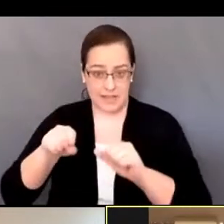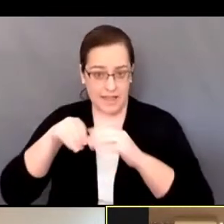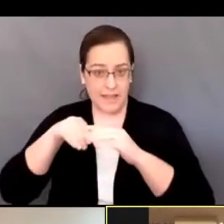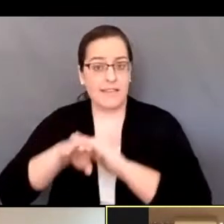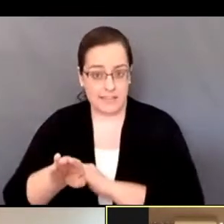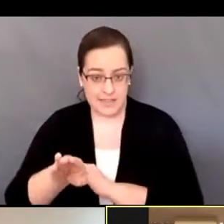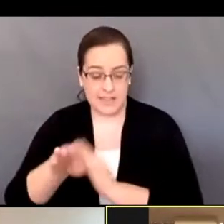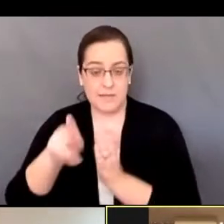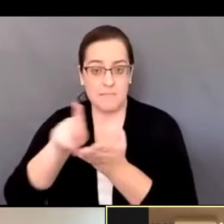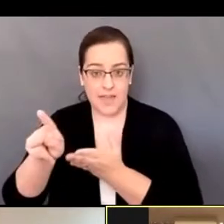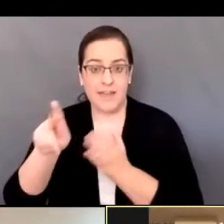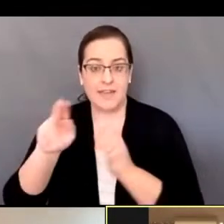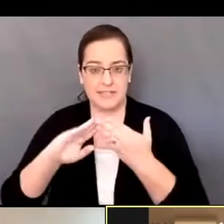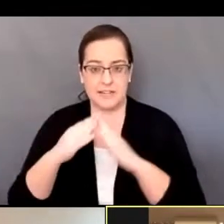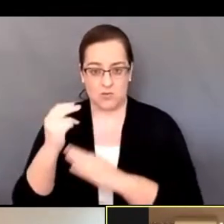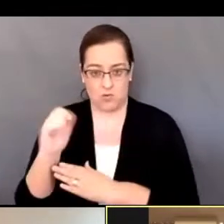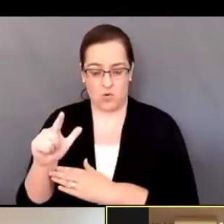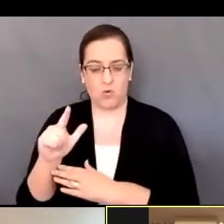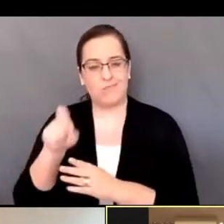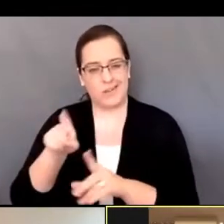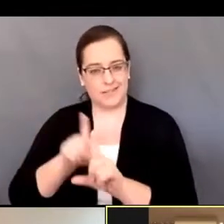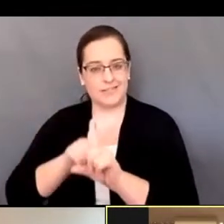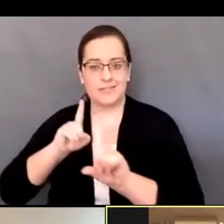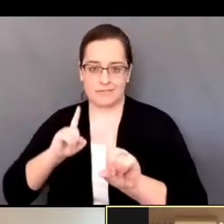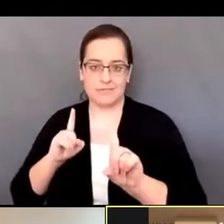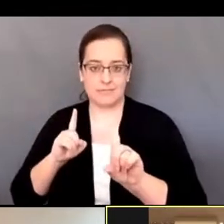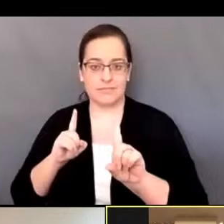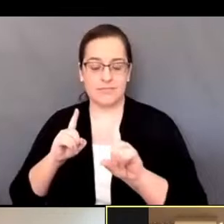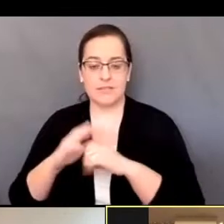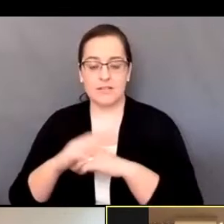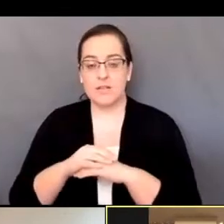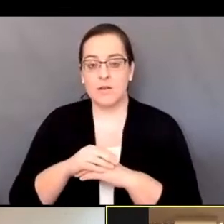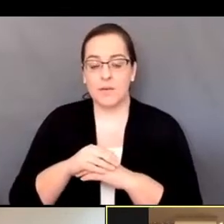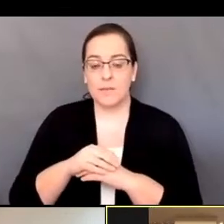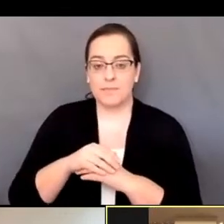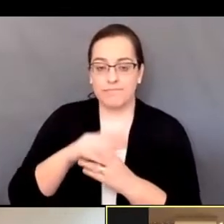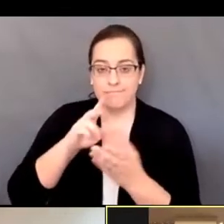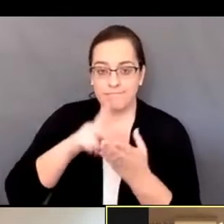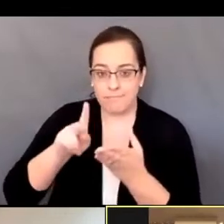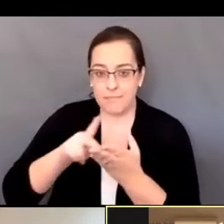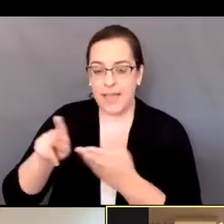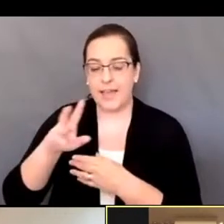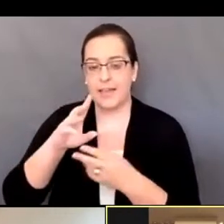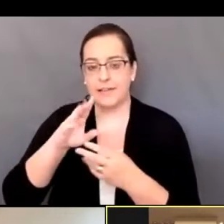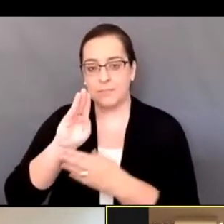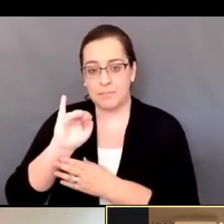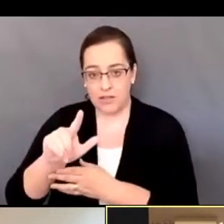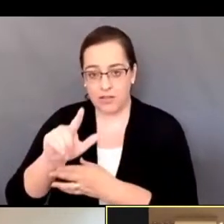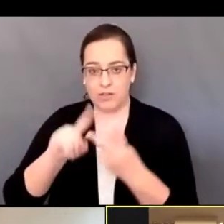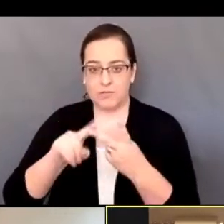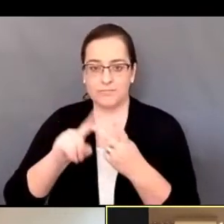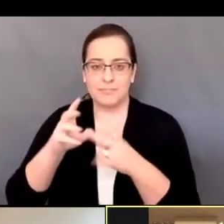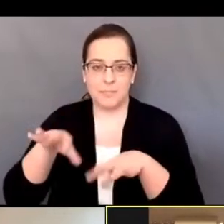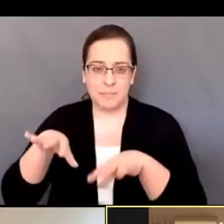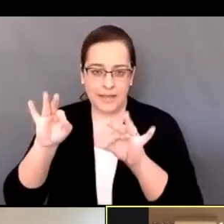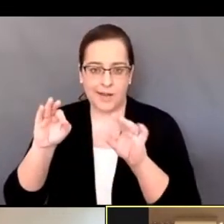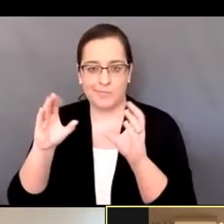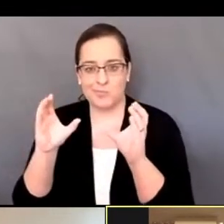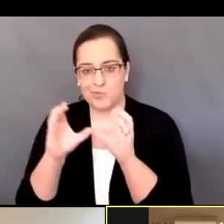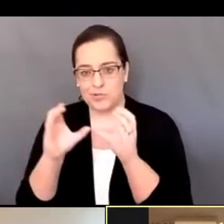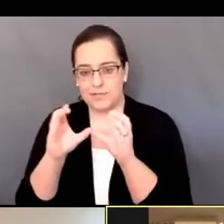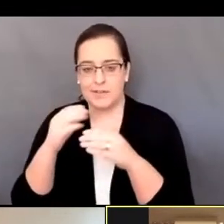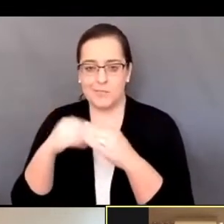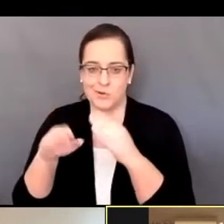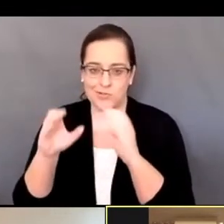at Amarillo City Hall, adhering to social distancing policies. Utility billing and vital statistics customers can also utilize curbside payment